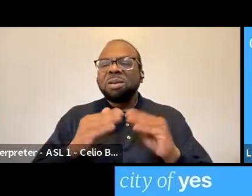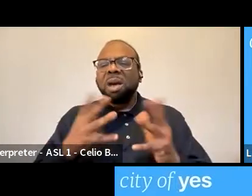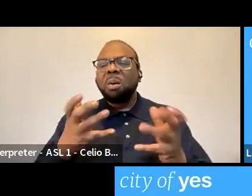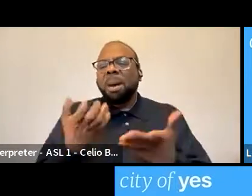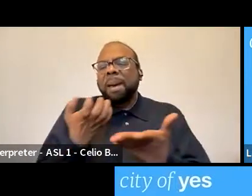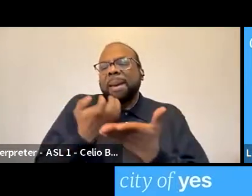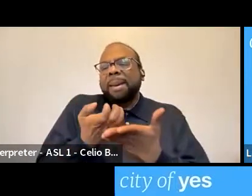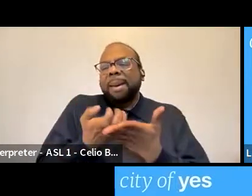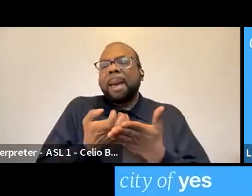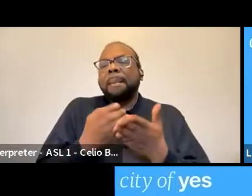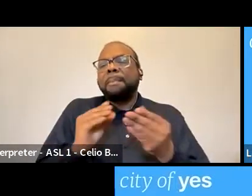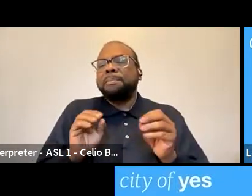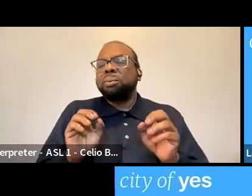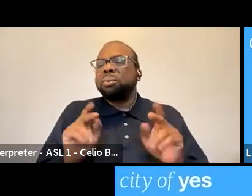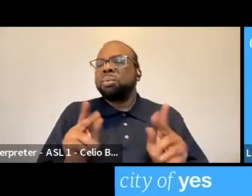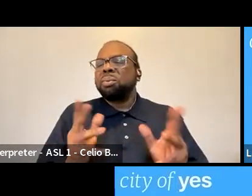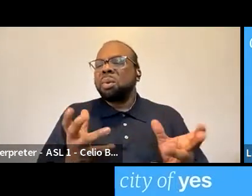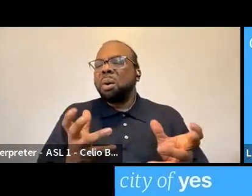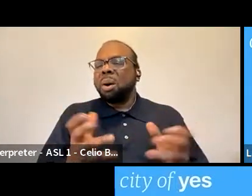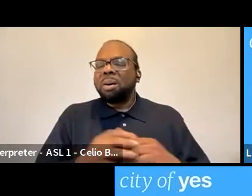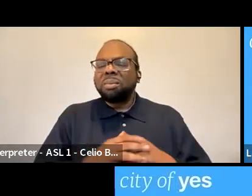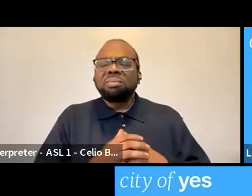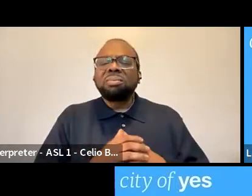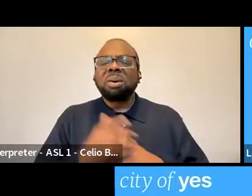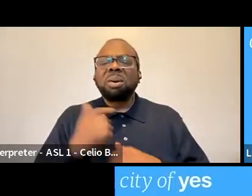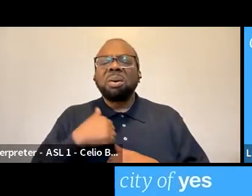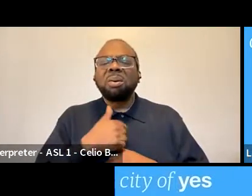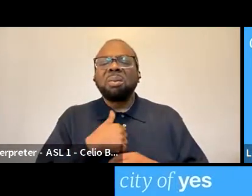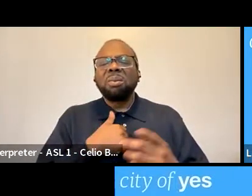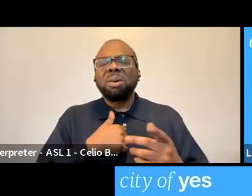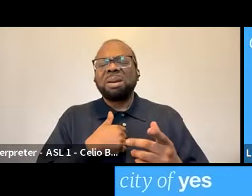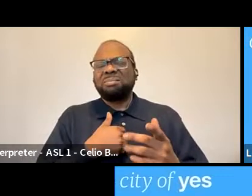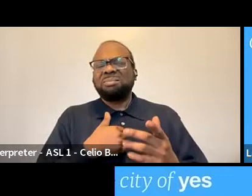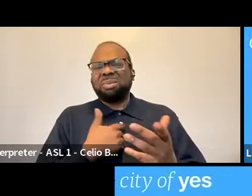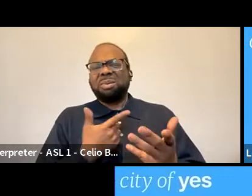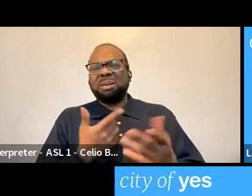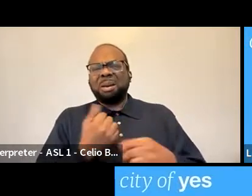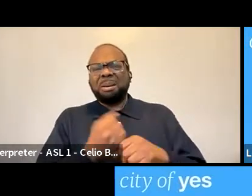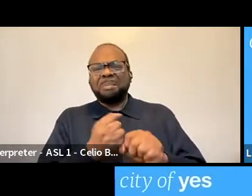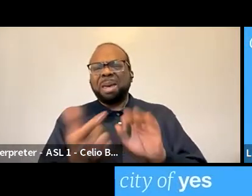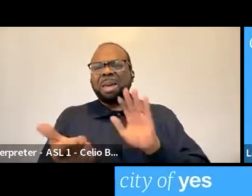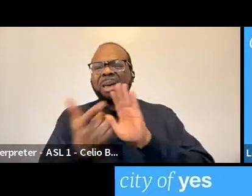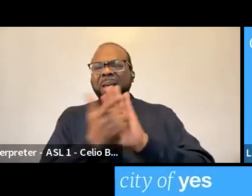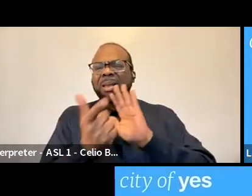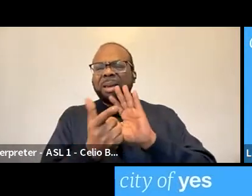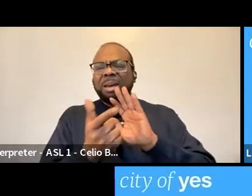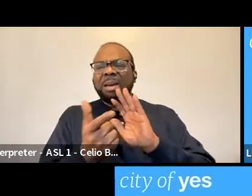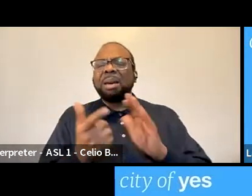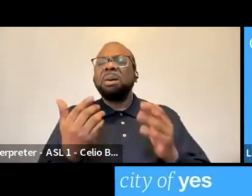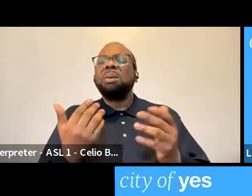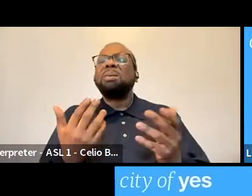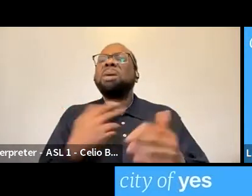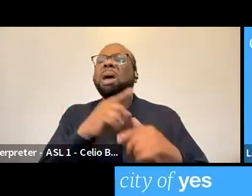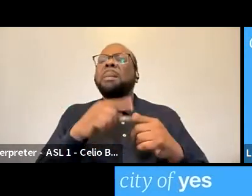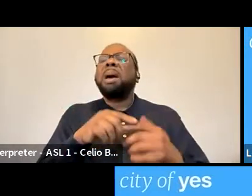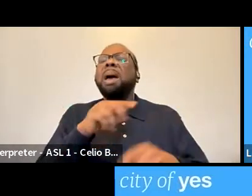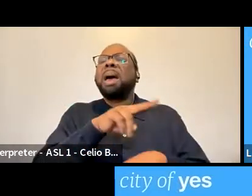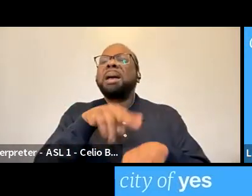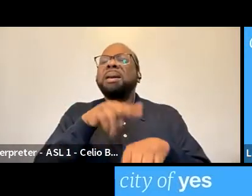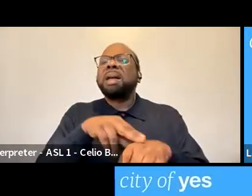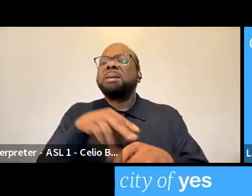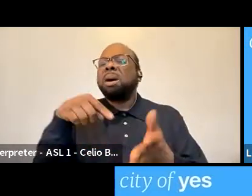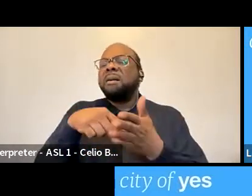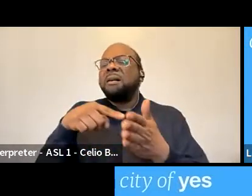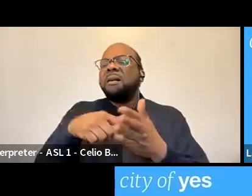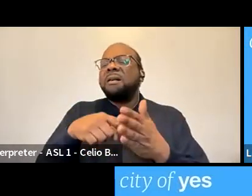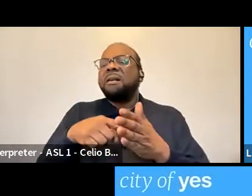opportunities, things like that. We just basically made it entirely illegal. And so when we're talking about naturally affording missing middle housing, we're